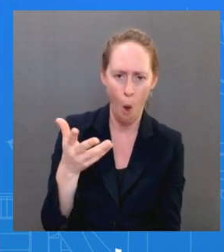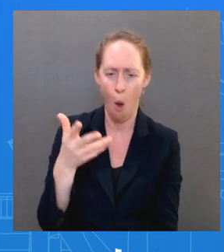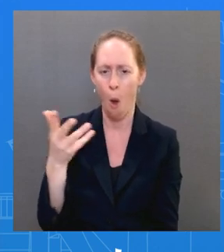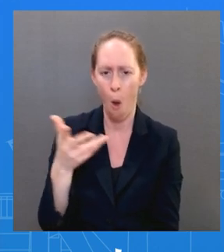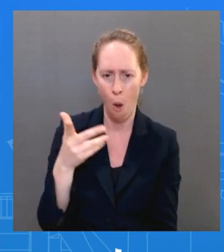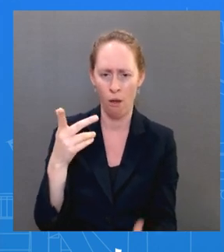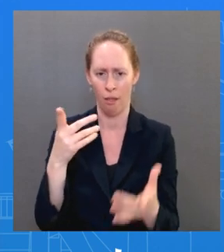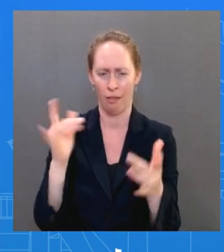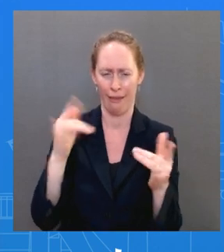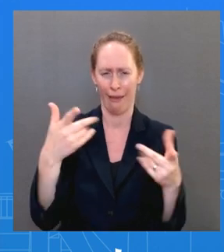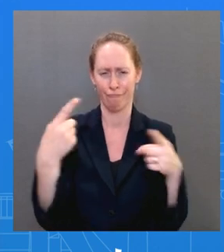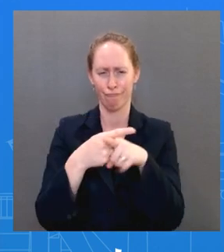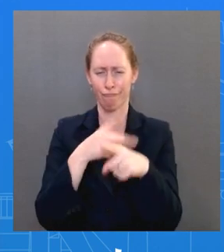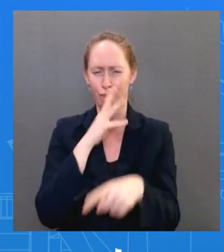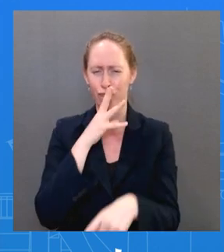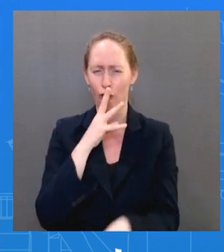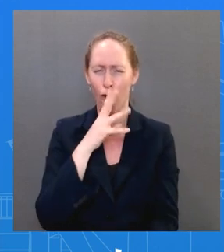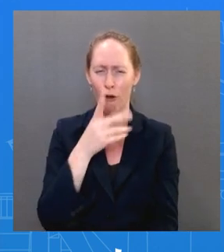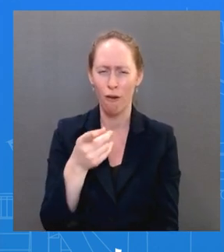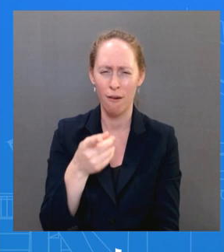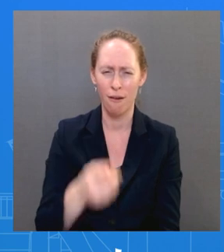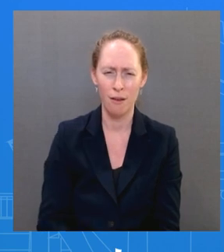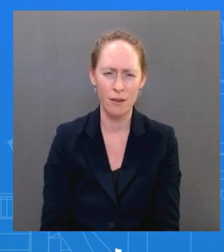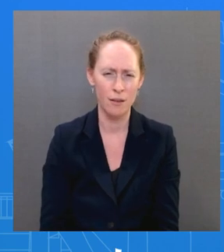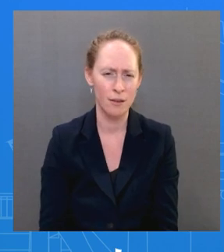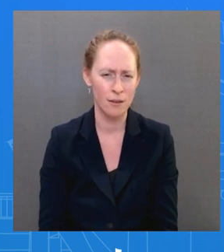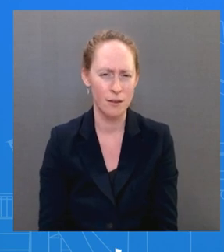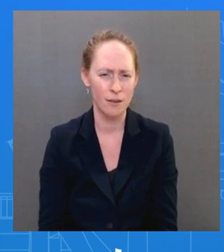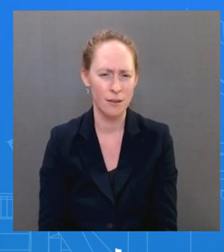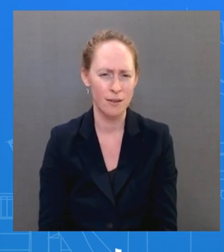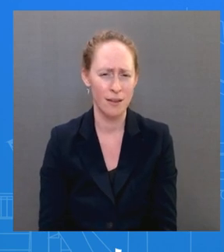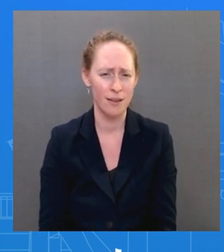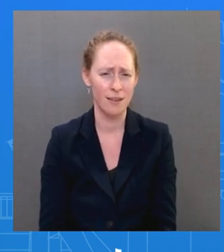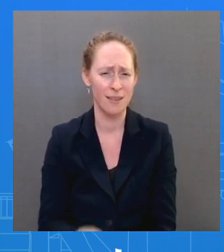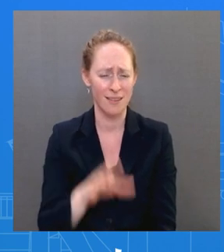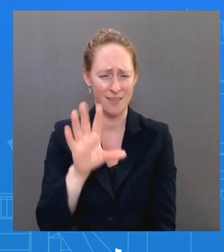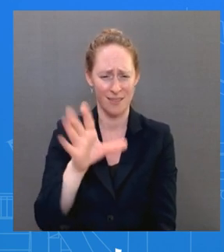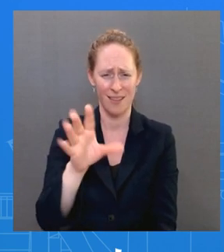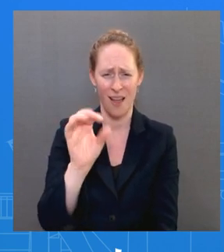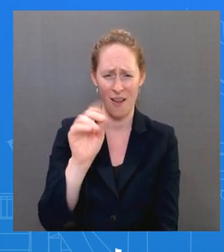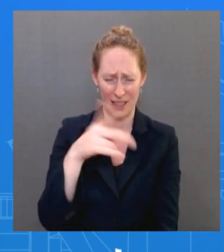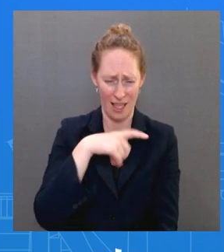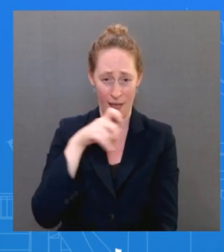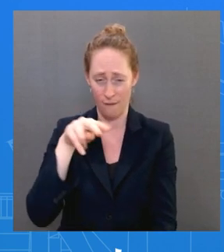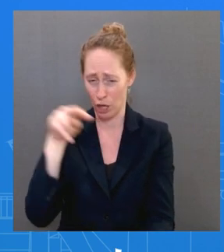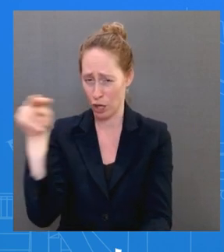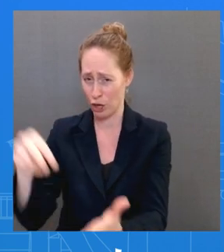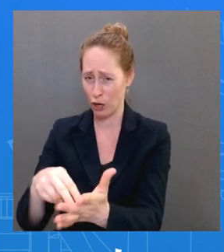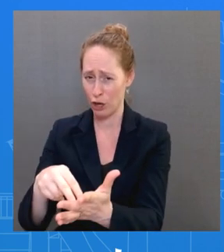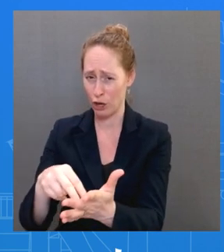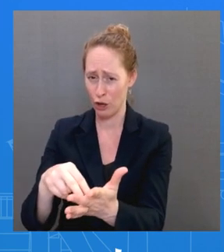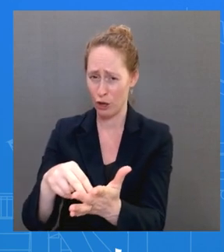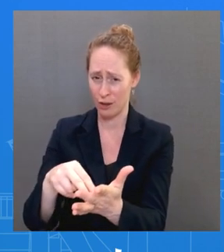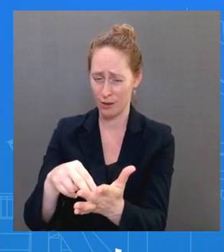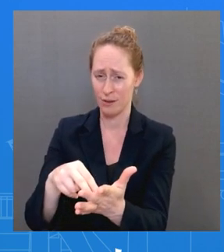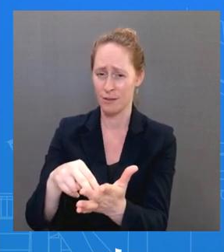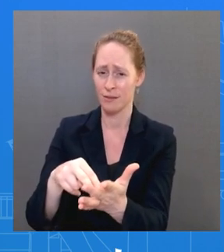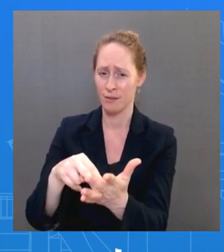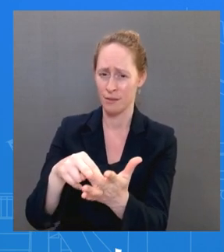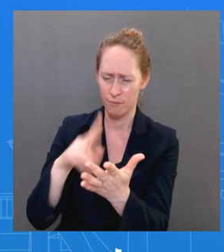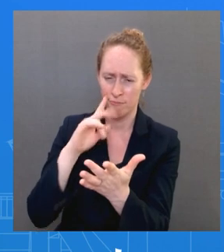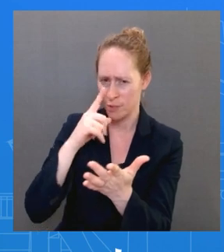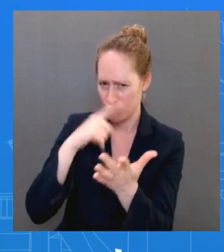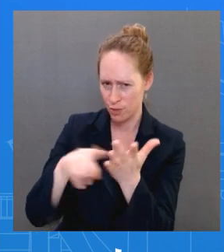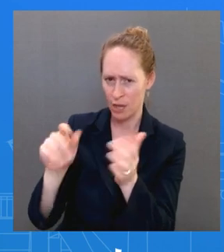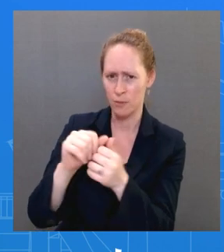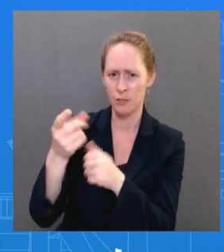pull up the letter, but what I understand, and spoke to Dr. O'Connor, spoke to the president. And those of you who know,